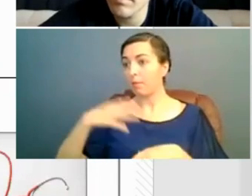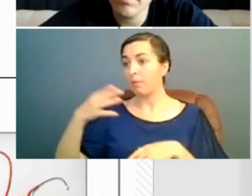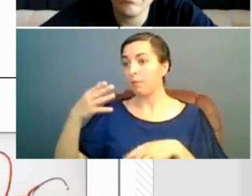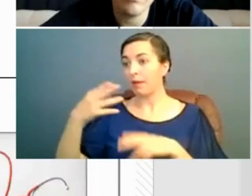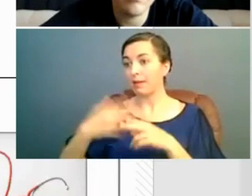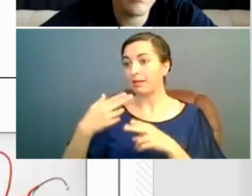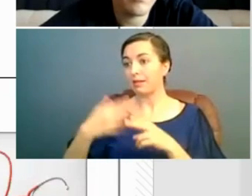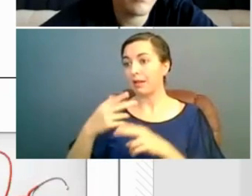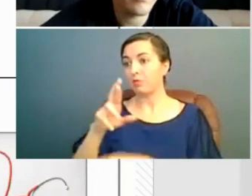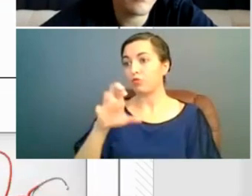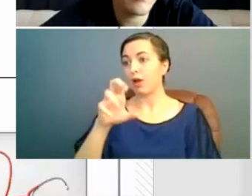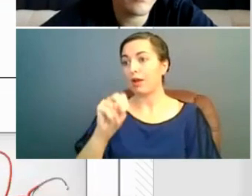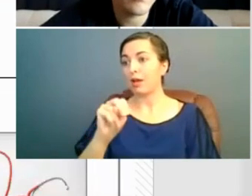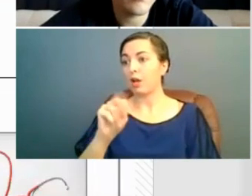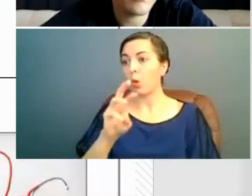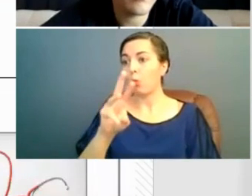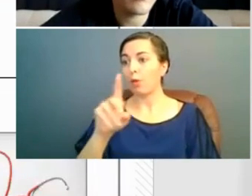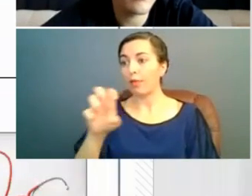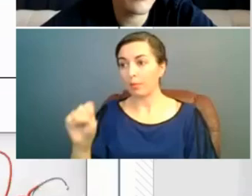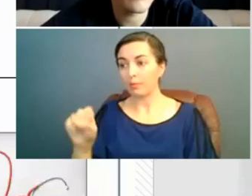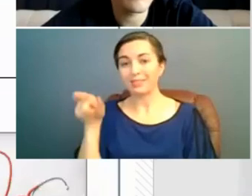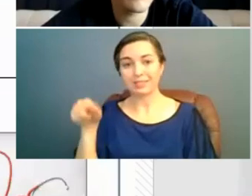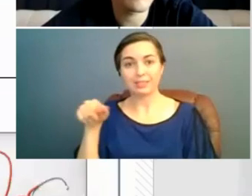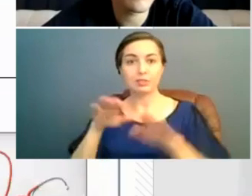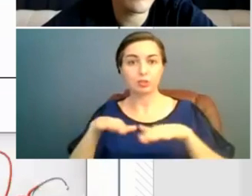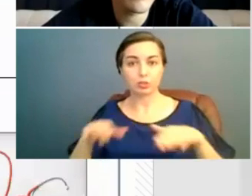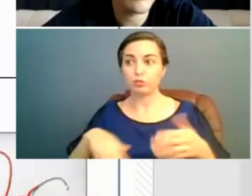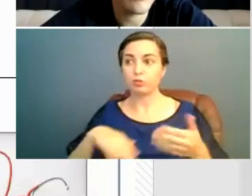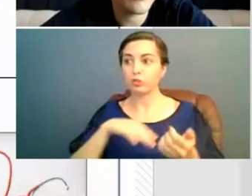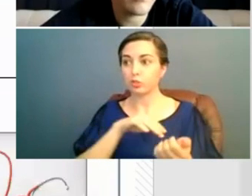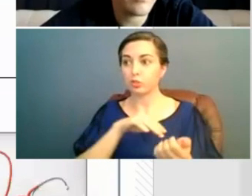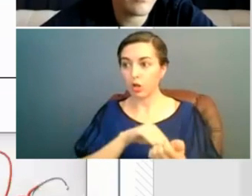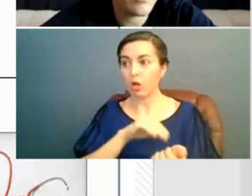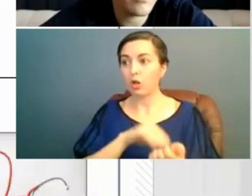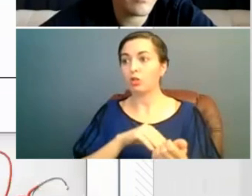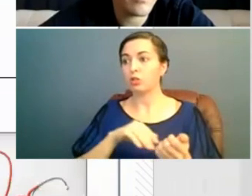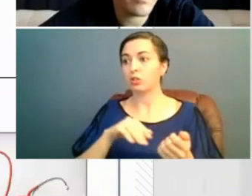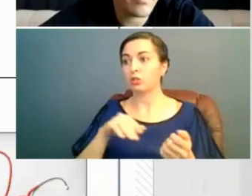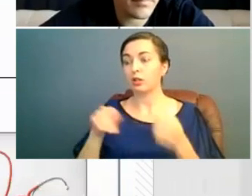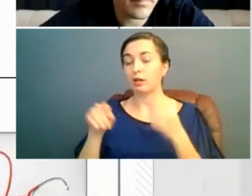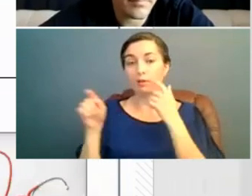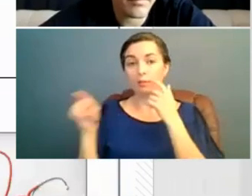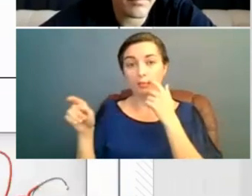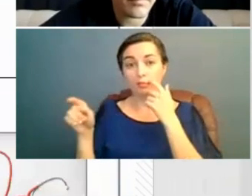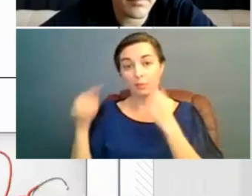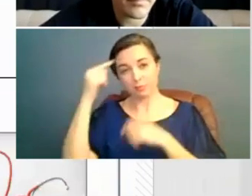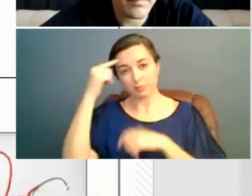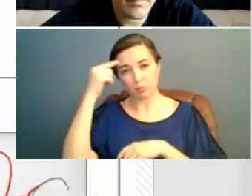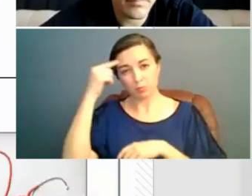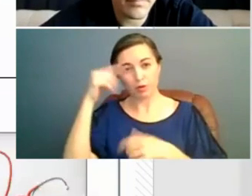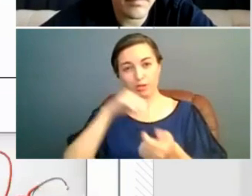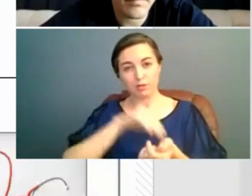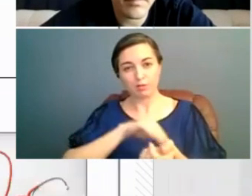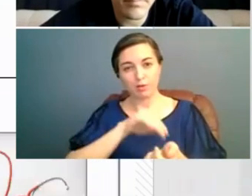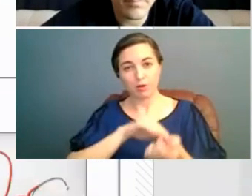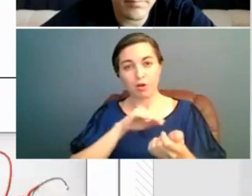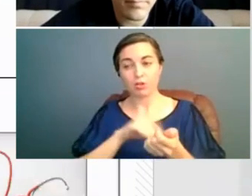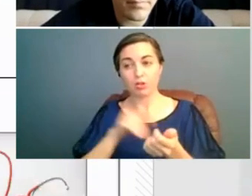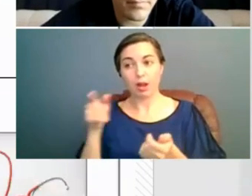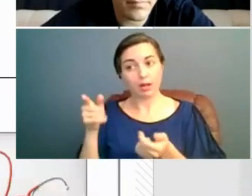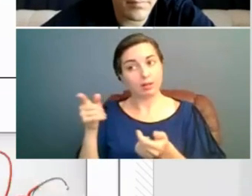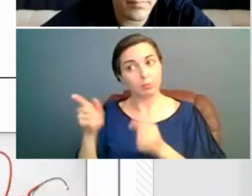interesting job. And we're going to learn all about his day-to-day and working as a doctor in 2